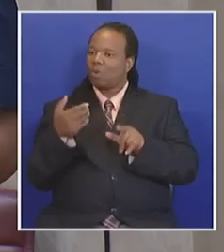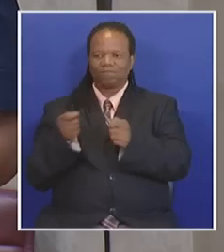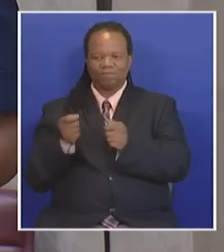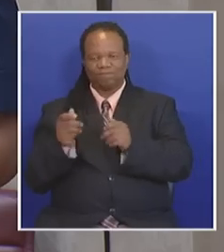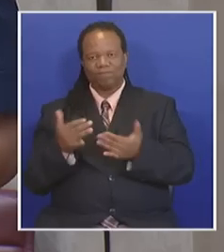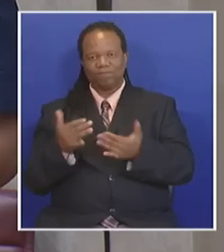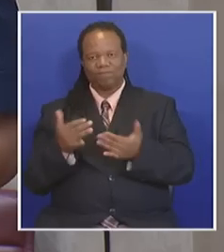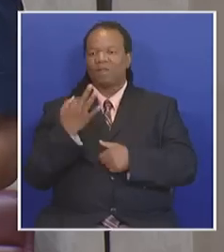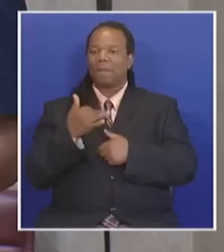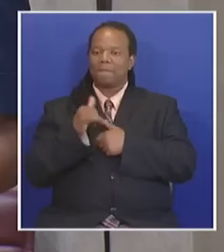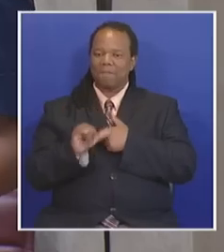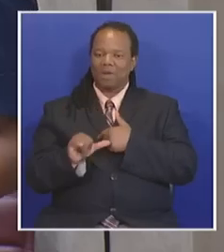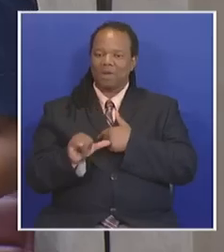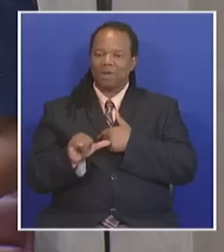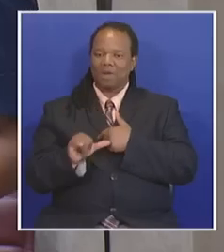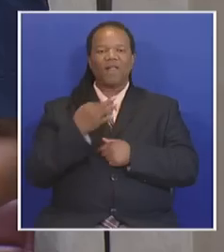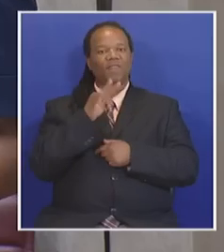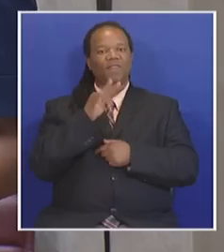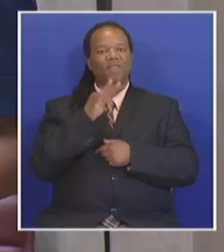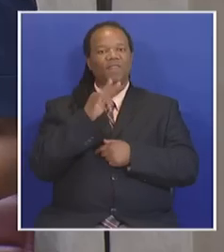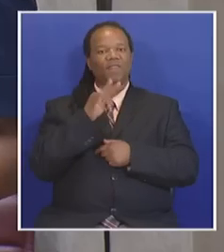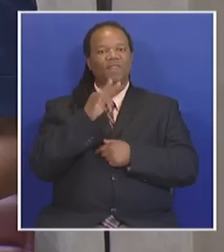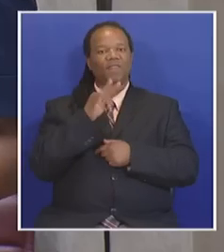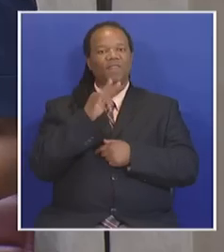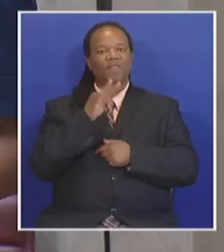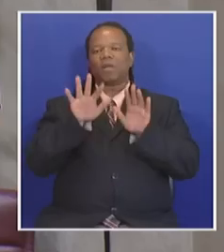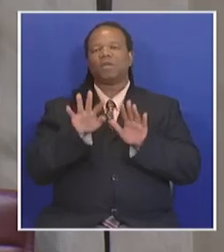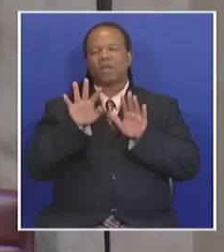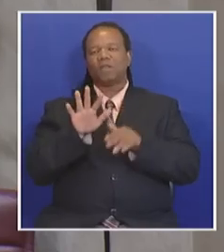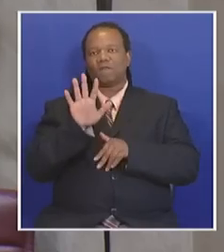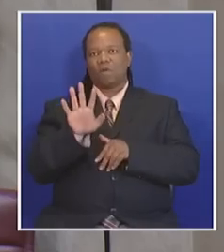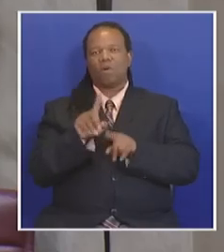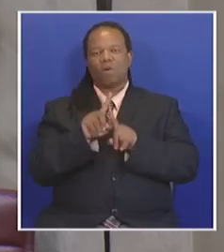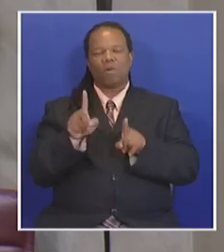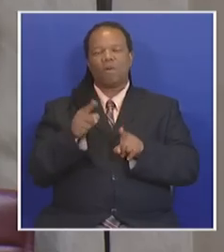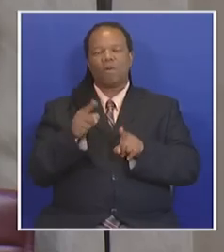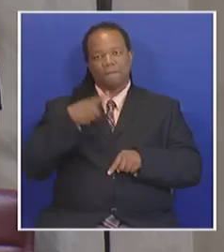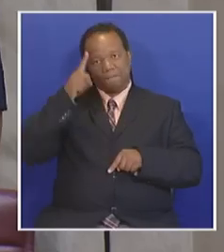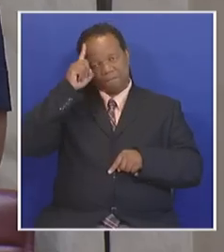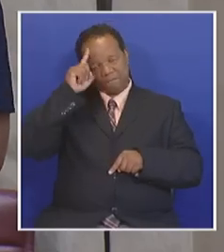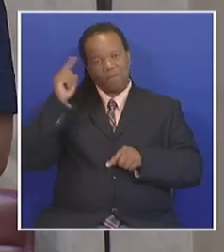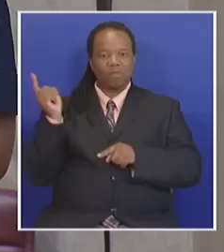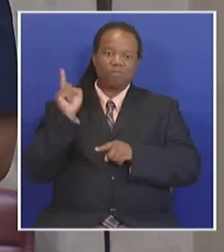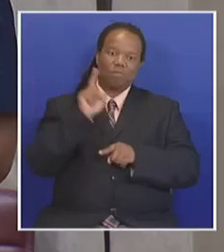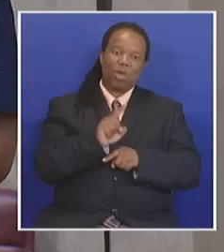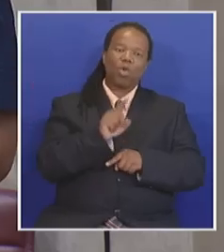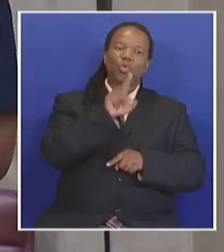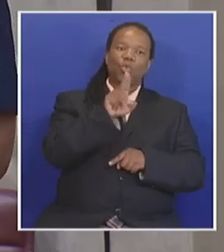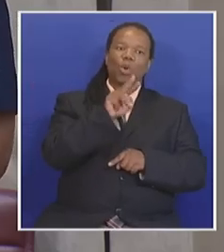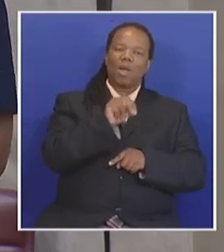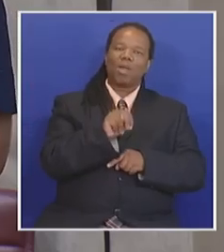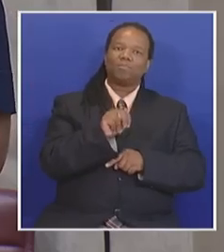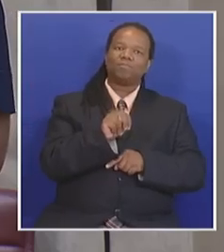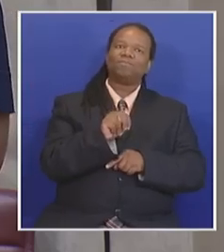3 months later, on the 3rd of October 1994, President Mandela addressed 49th session of UN General Assembly